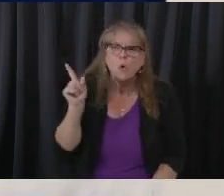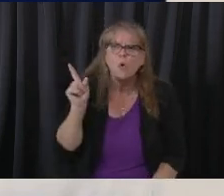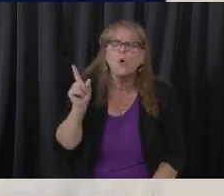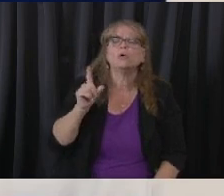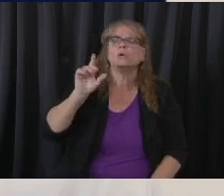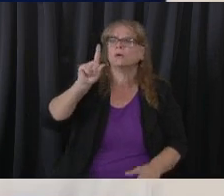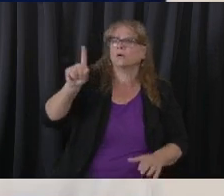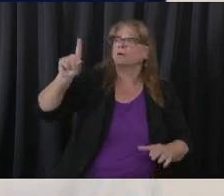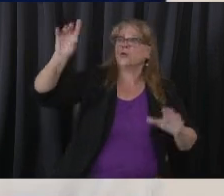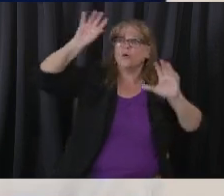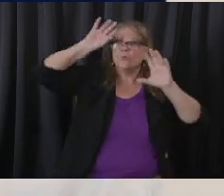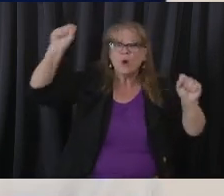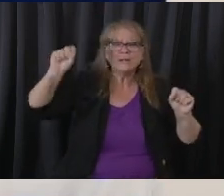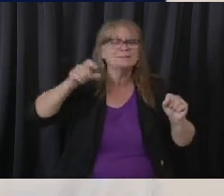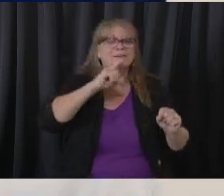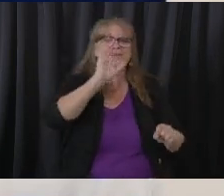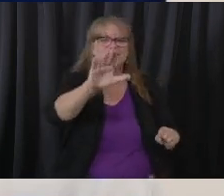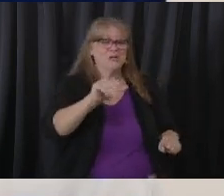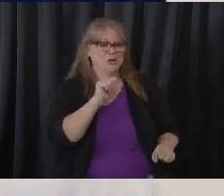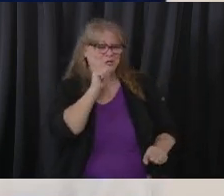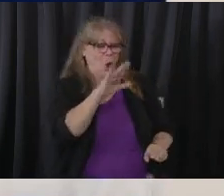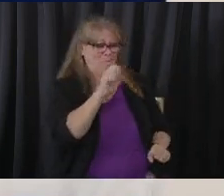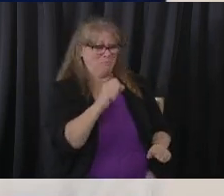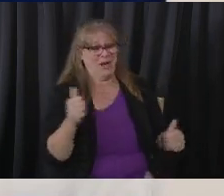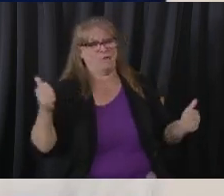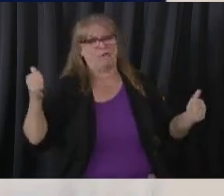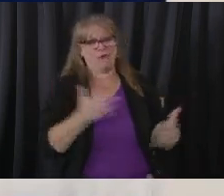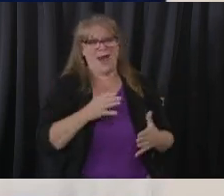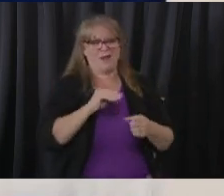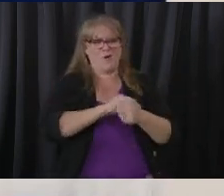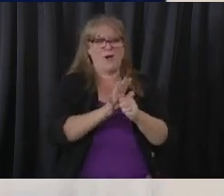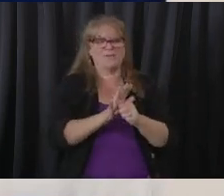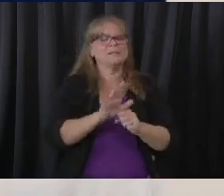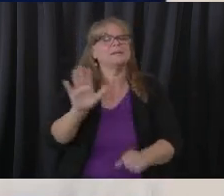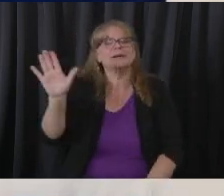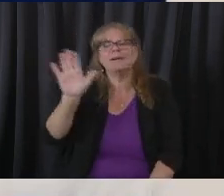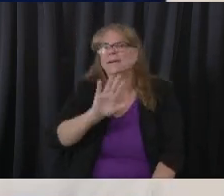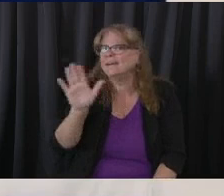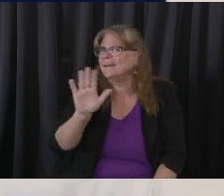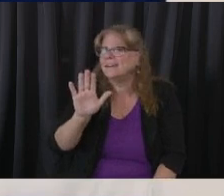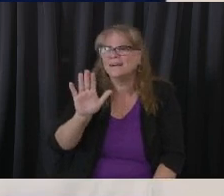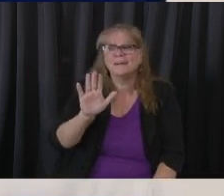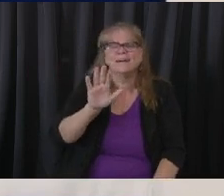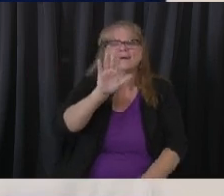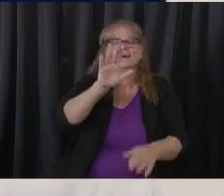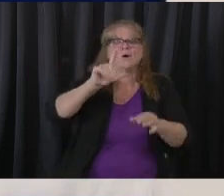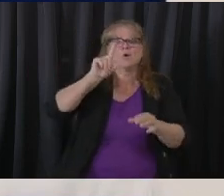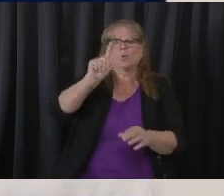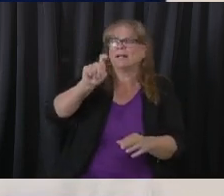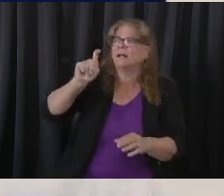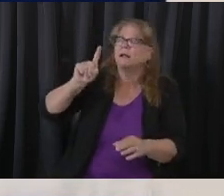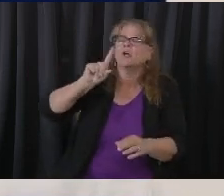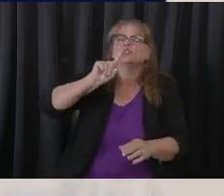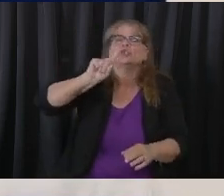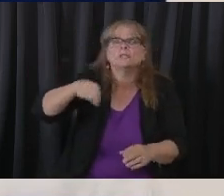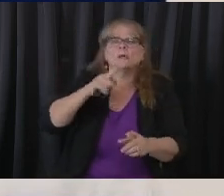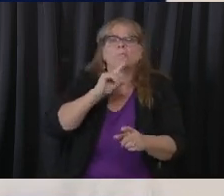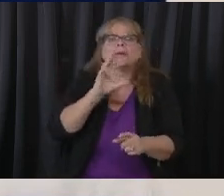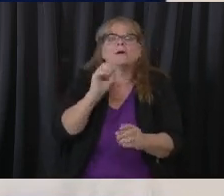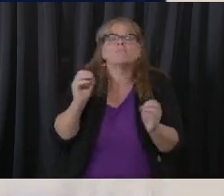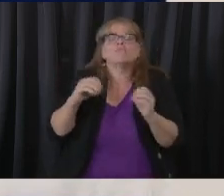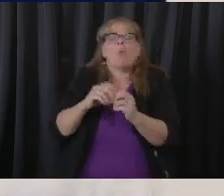I say it's not a time for fear, it's a time for caution, for being careful, for being smart. And that's the other side